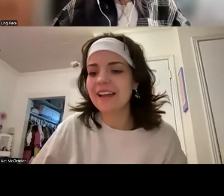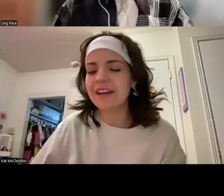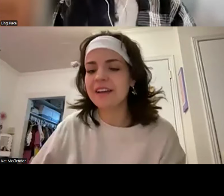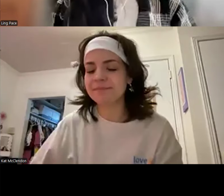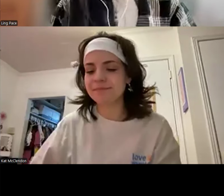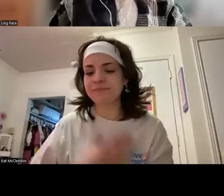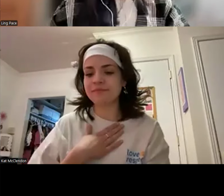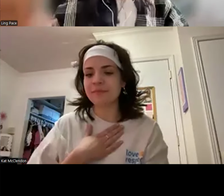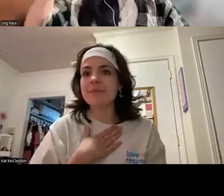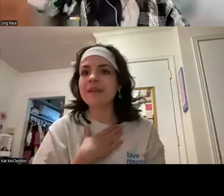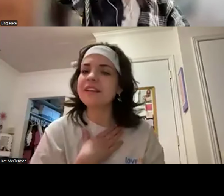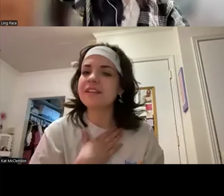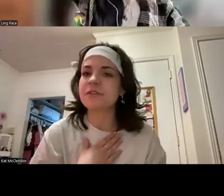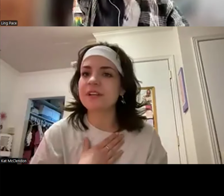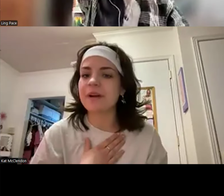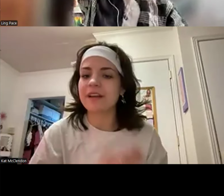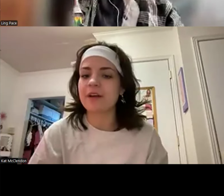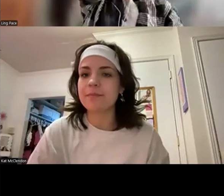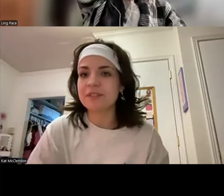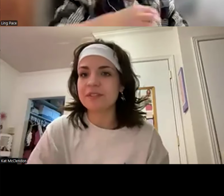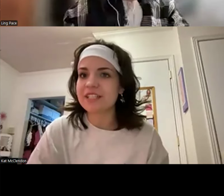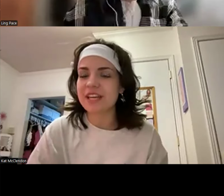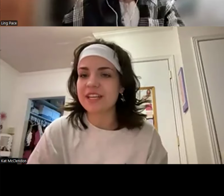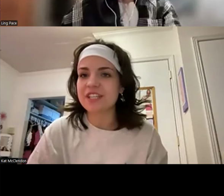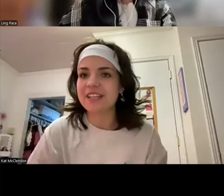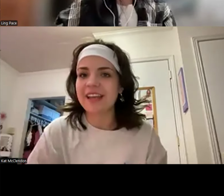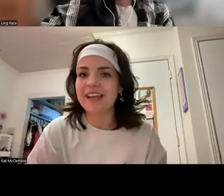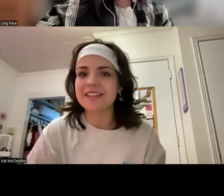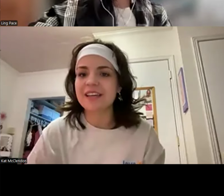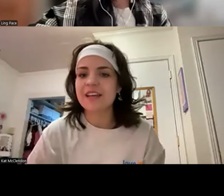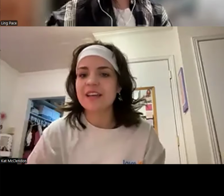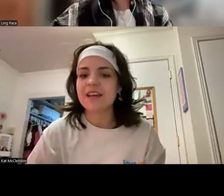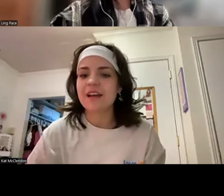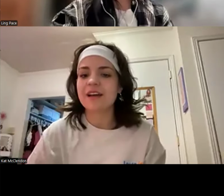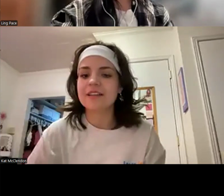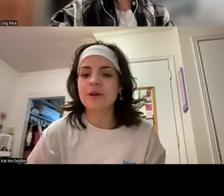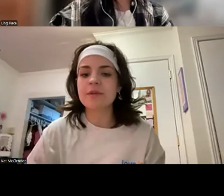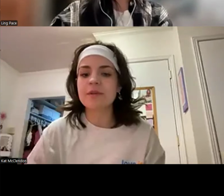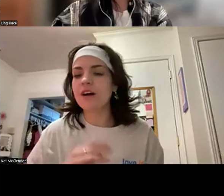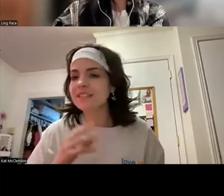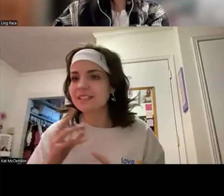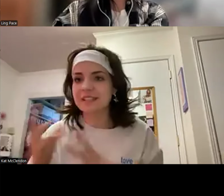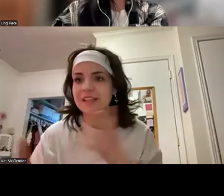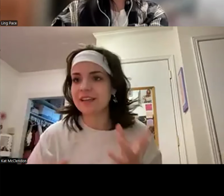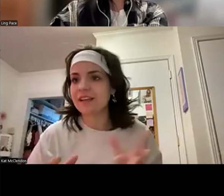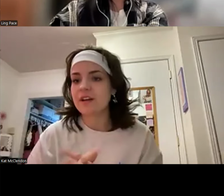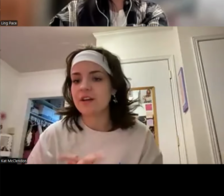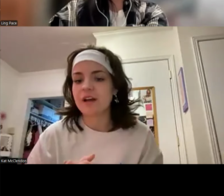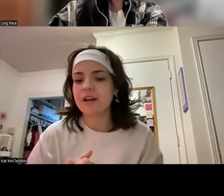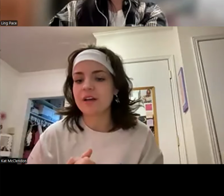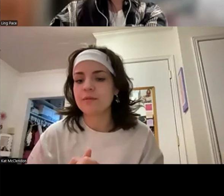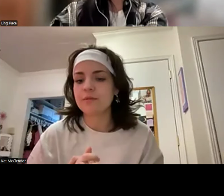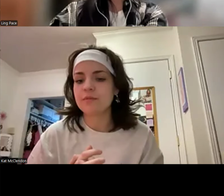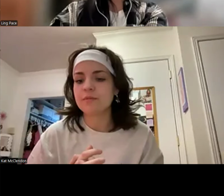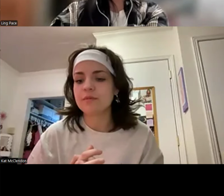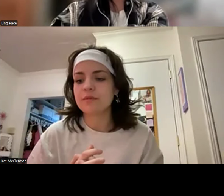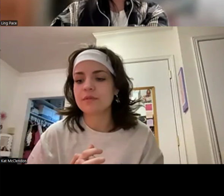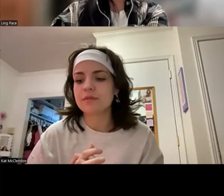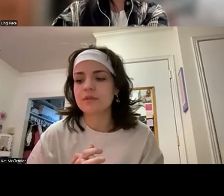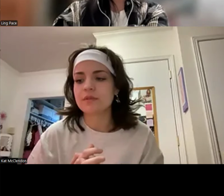Yeah, I'm getting a degree right now in music education, and so I'm constantly